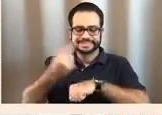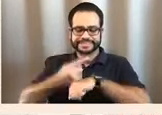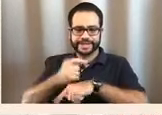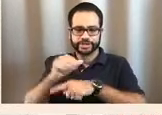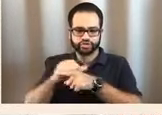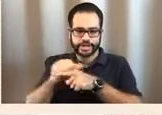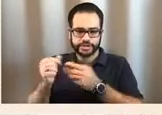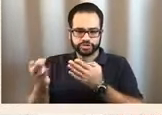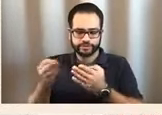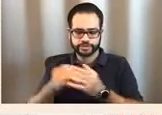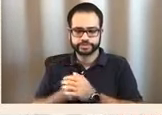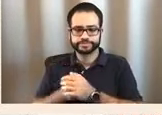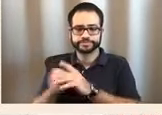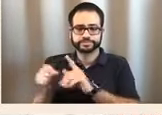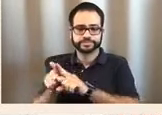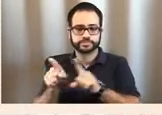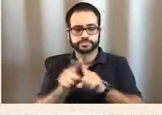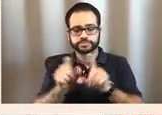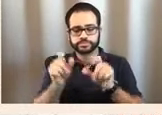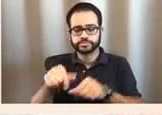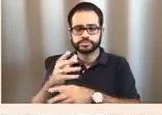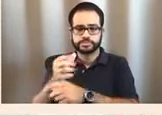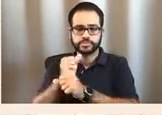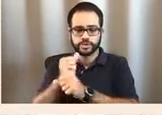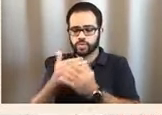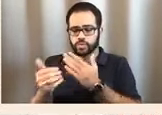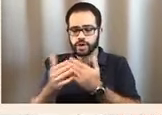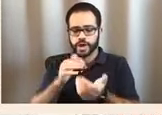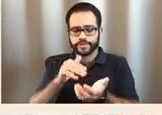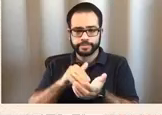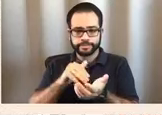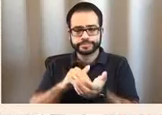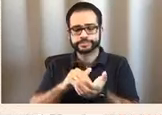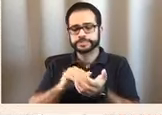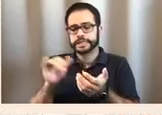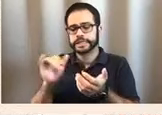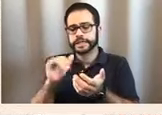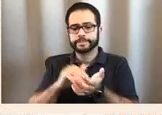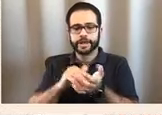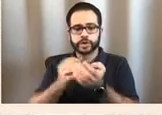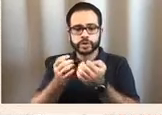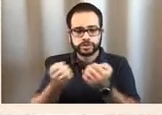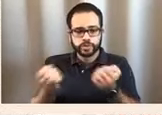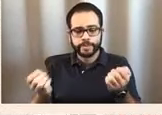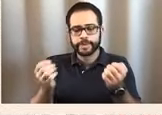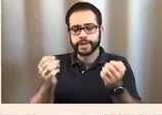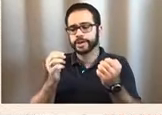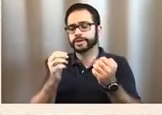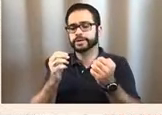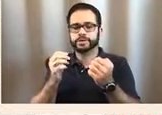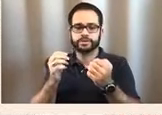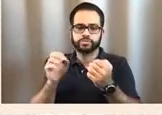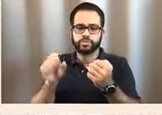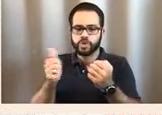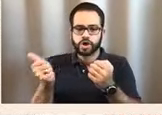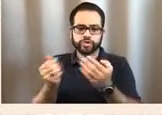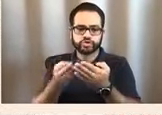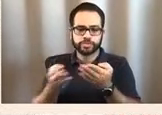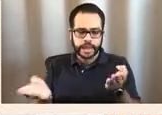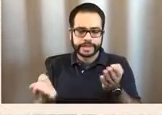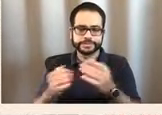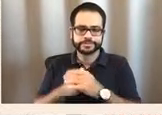medically necessary supplies and equipment, such as consumable medical supplies and durable medical equipment. Also to